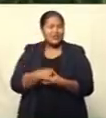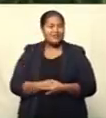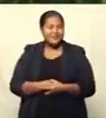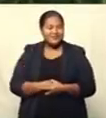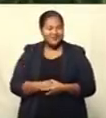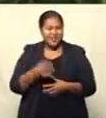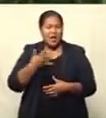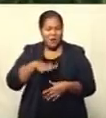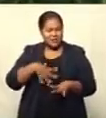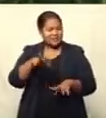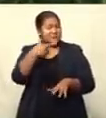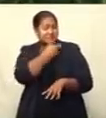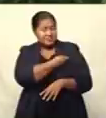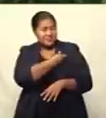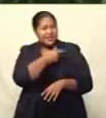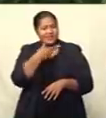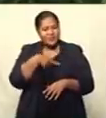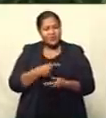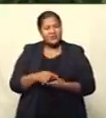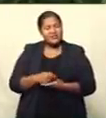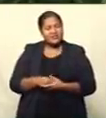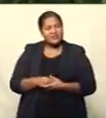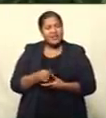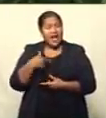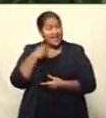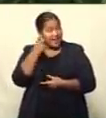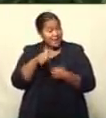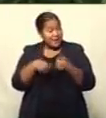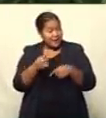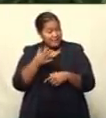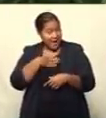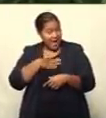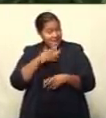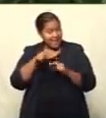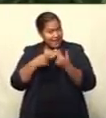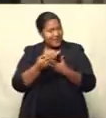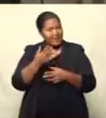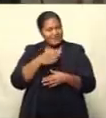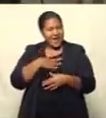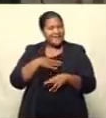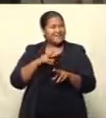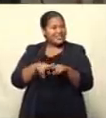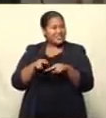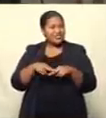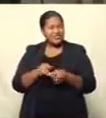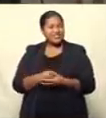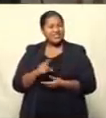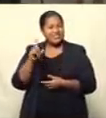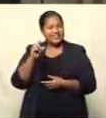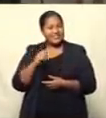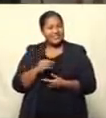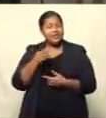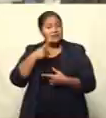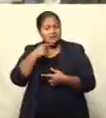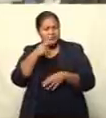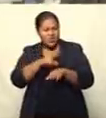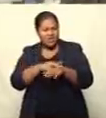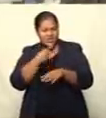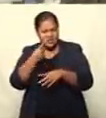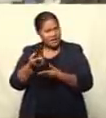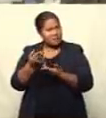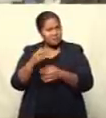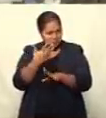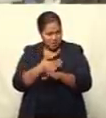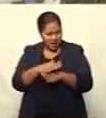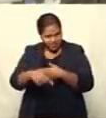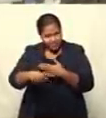get vaccinated because I care about my family and my fellow people. Dr. Devi says their campaign is going well as